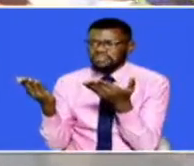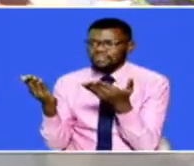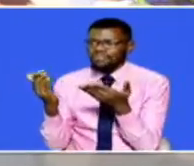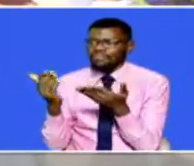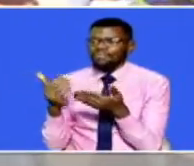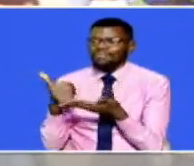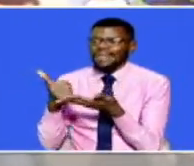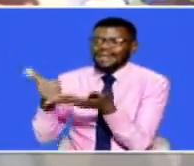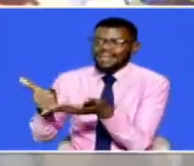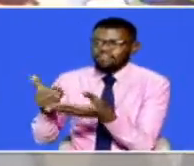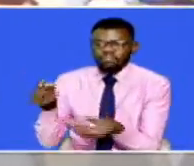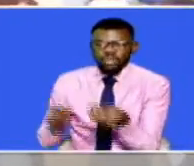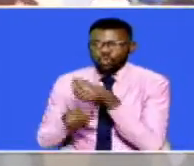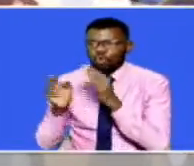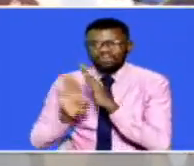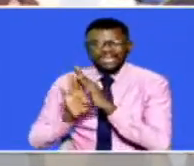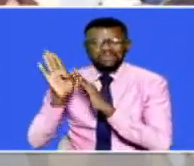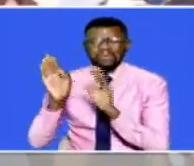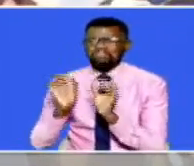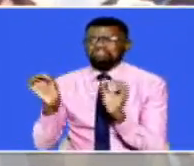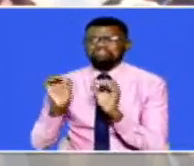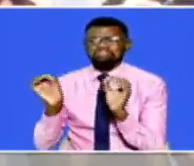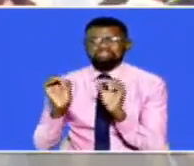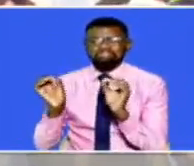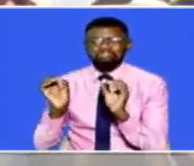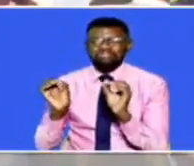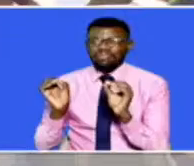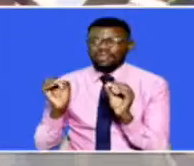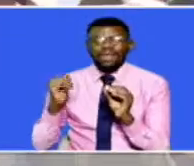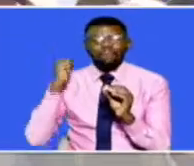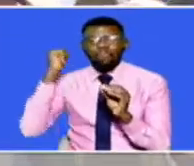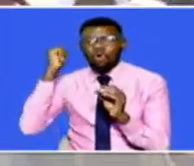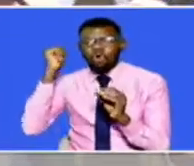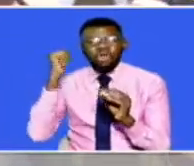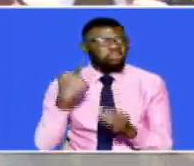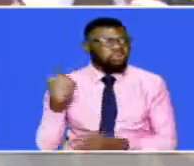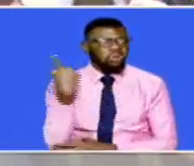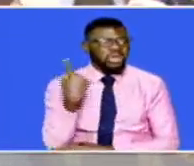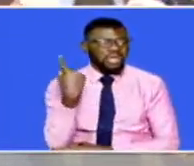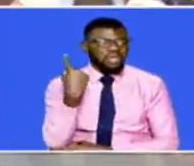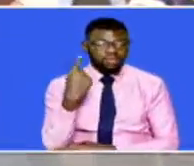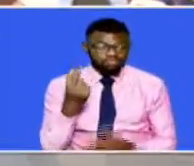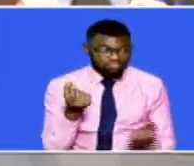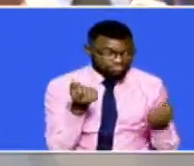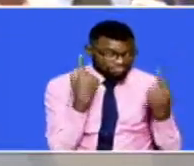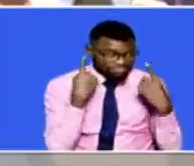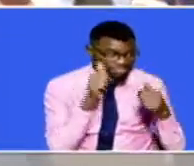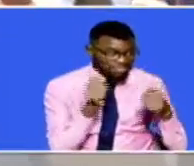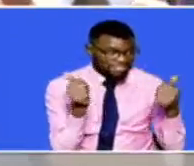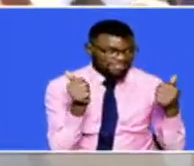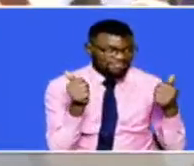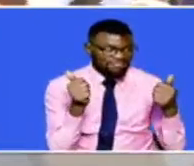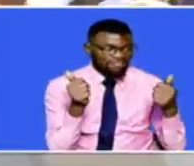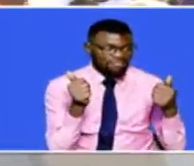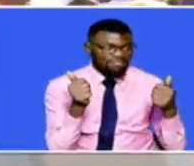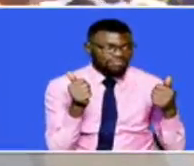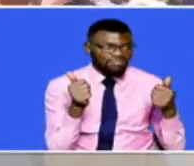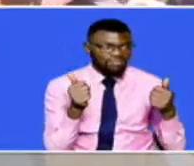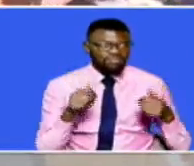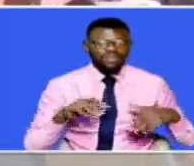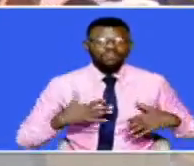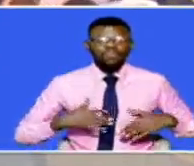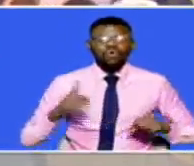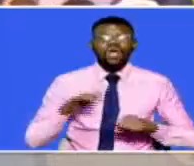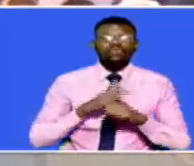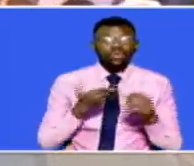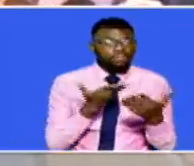the economy. They are just politicians. Nye mnanielewa? So watu wa Kikuyu